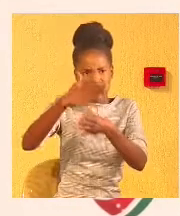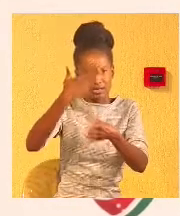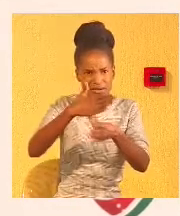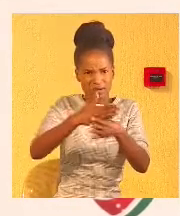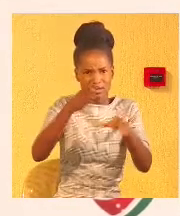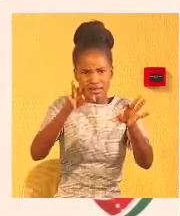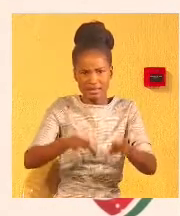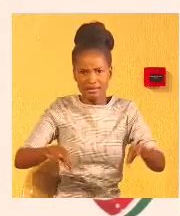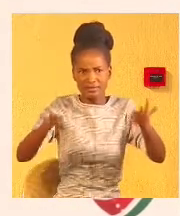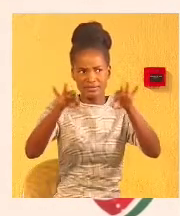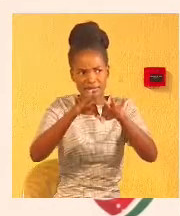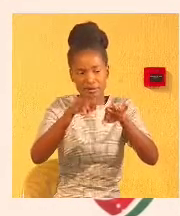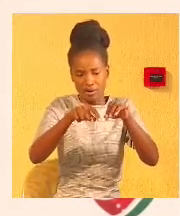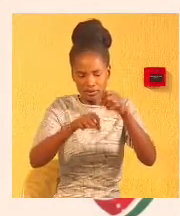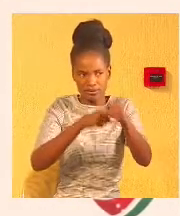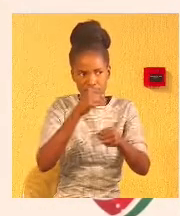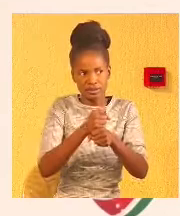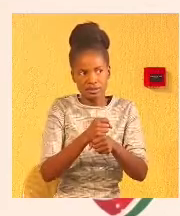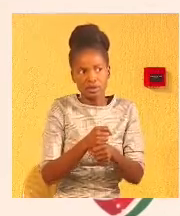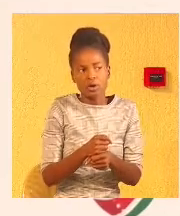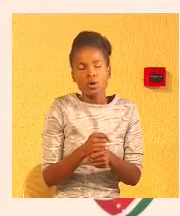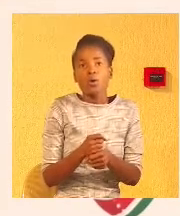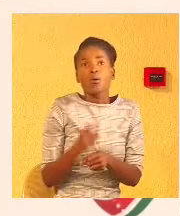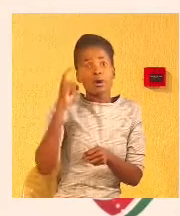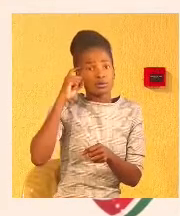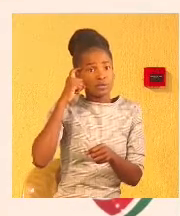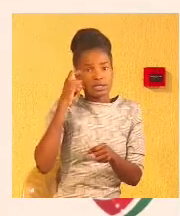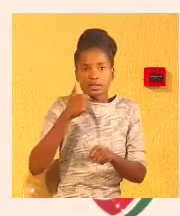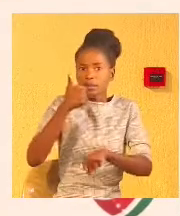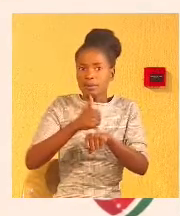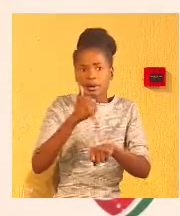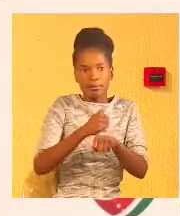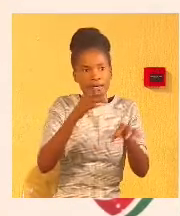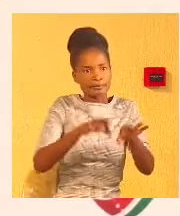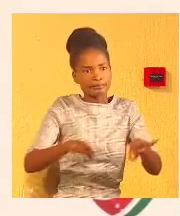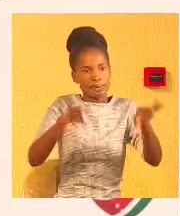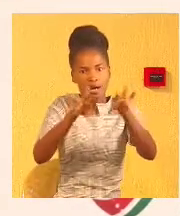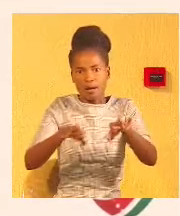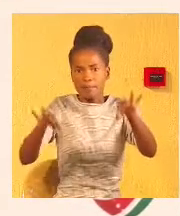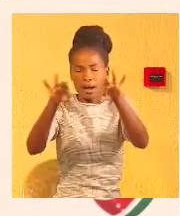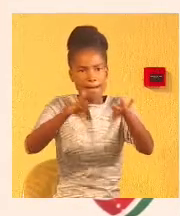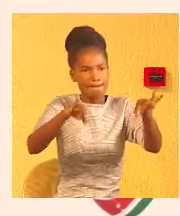year. Although we were expecting a Baba harvest, we should be expecting reduced,